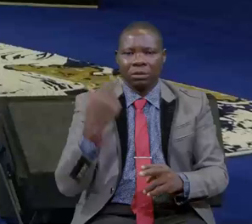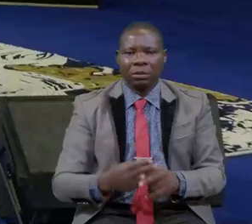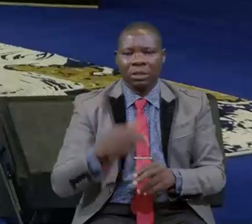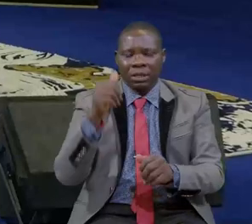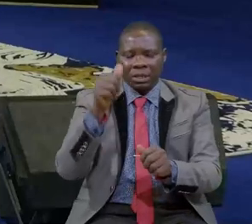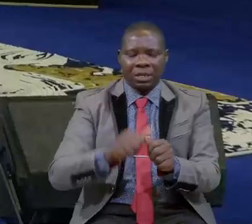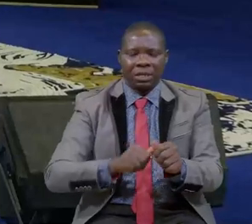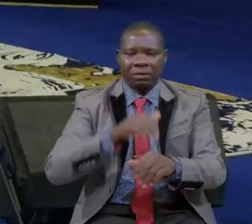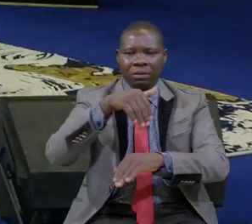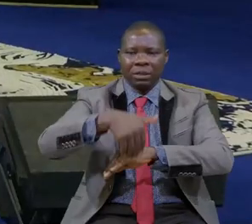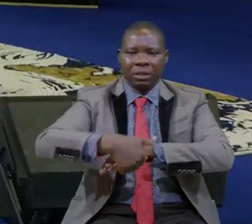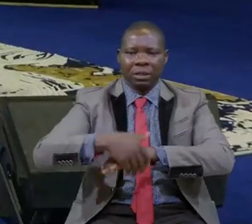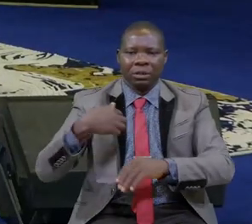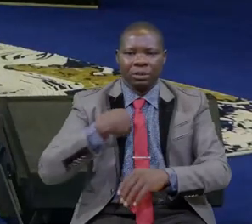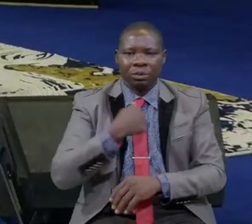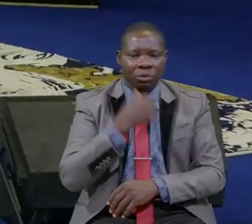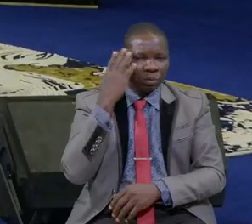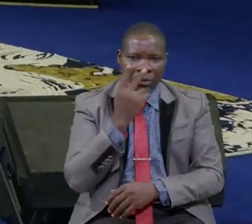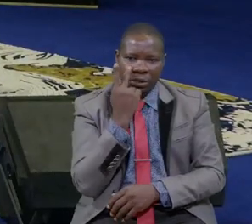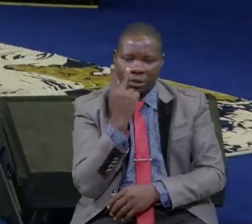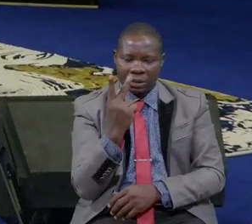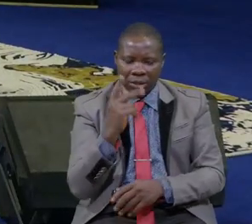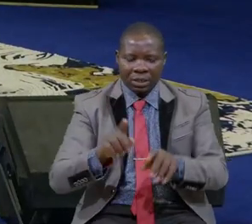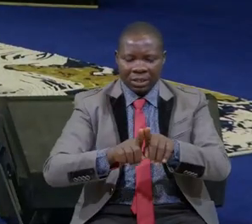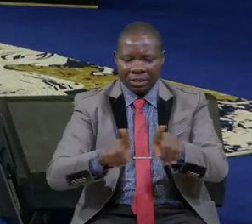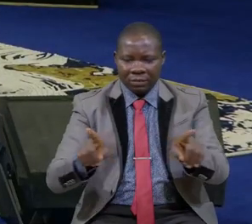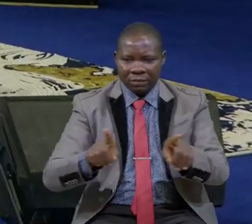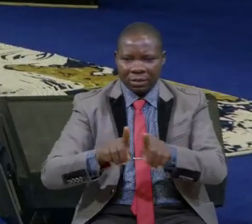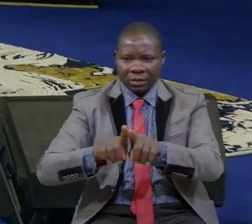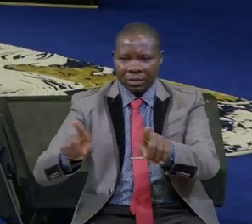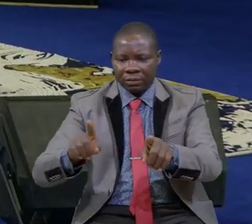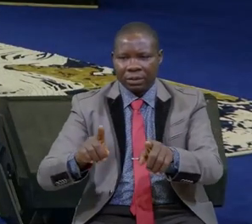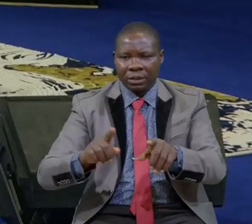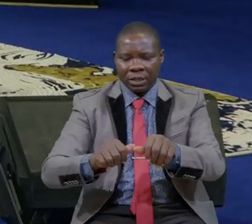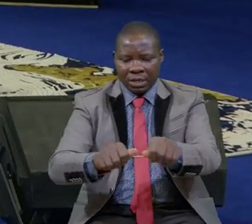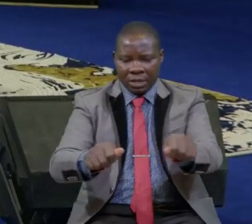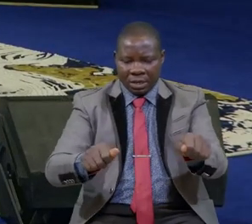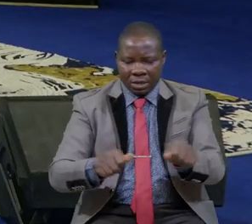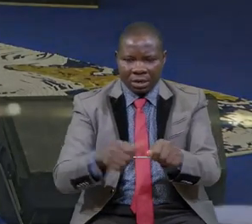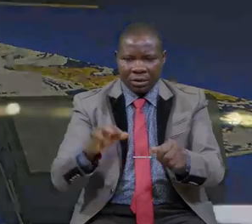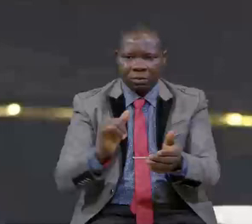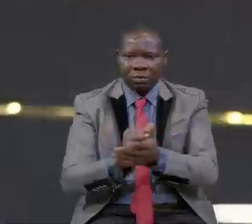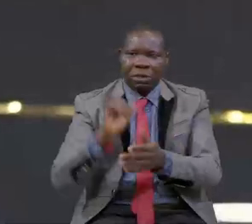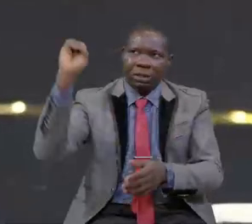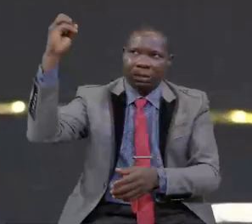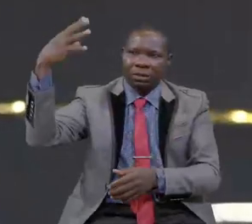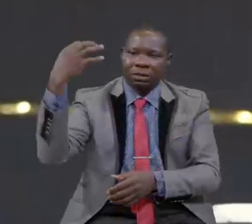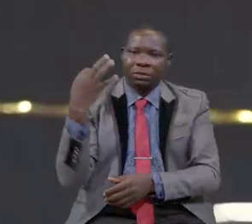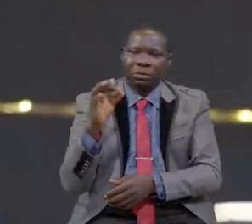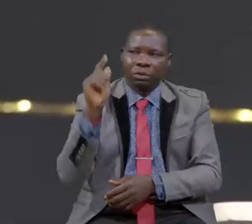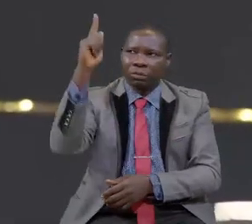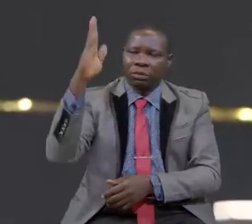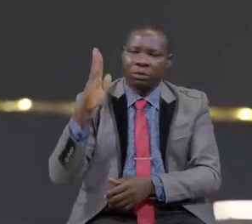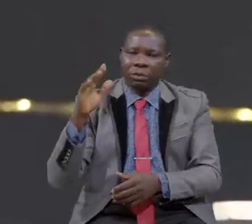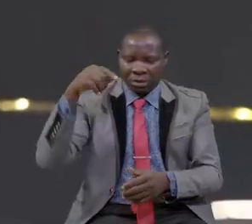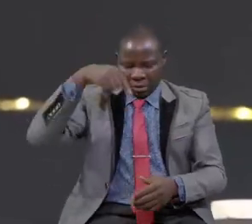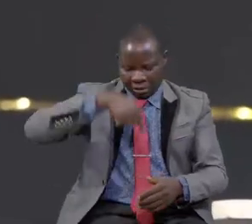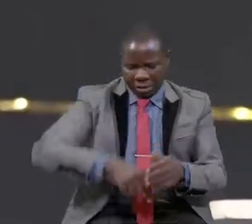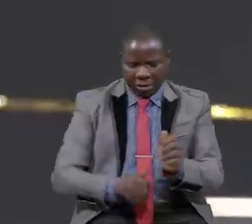at different aspects of that grace of God, deeper than the